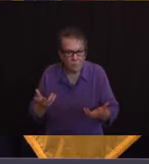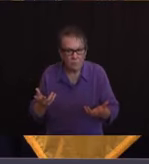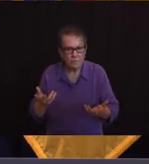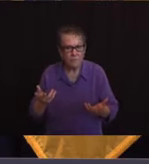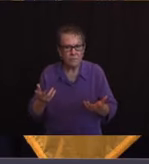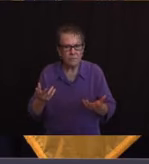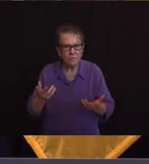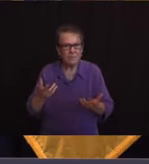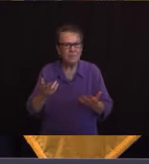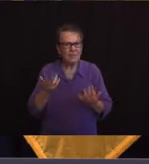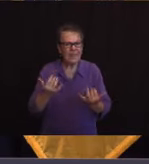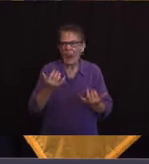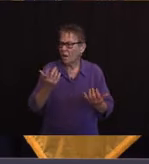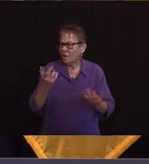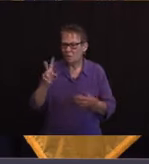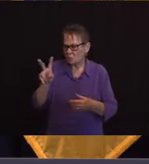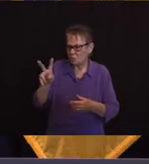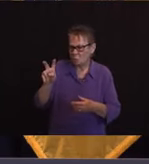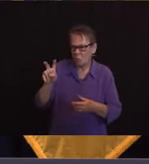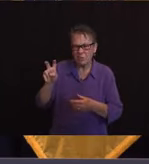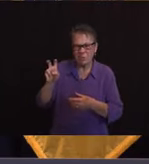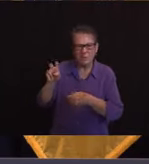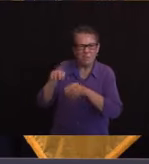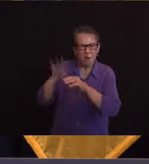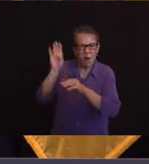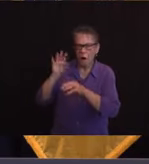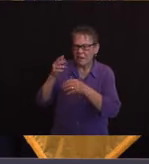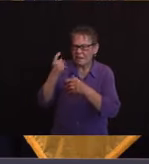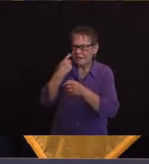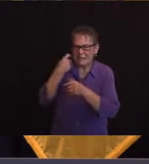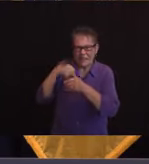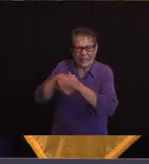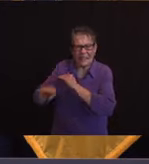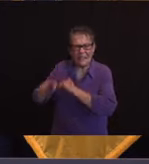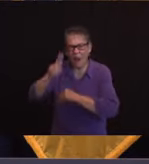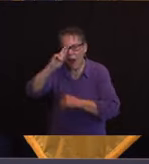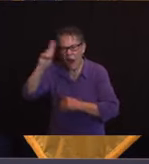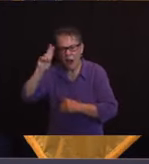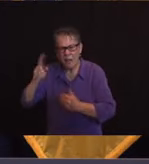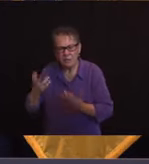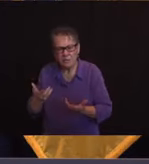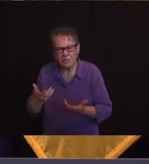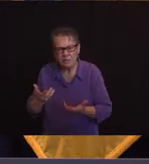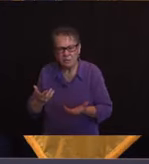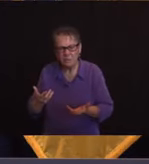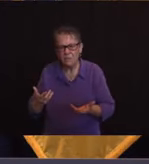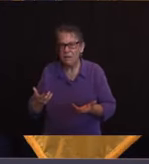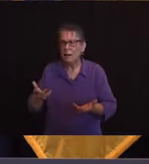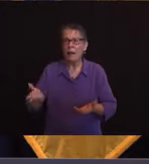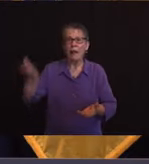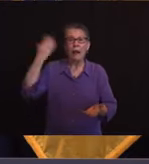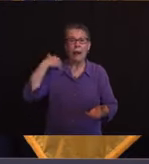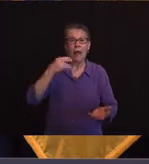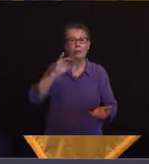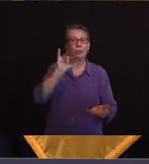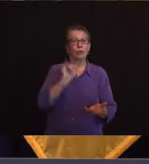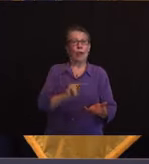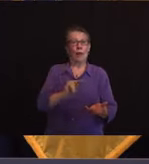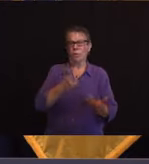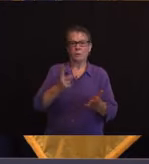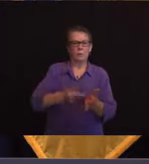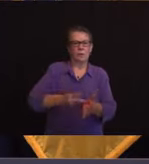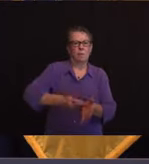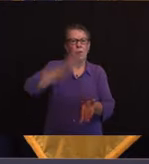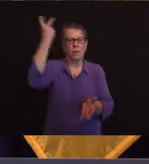2,225 in January. It was double that. So it's up, but it's still meaningfully below where it was a couple of months